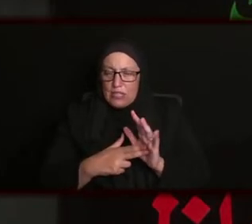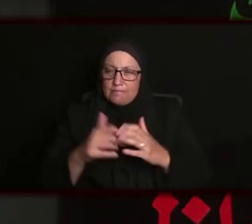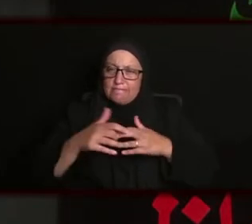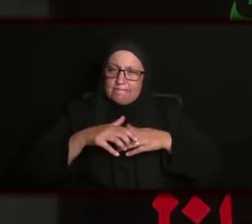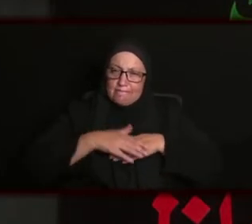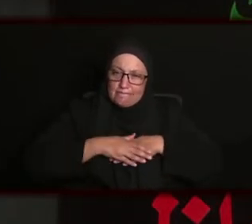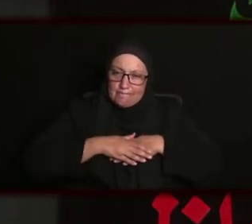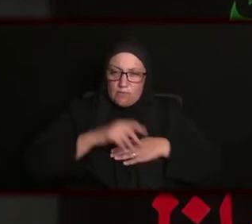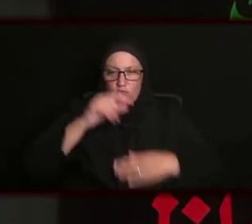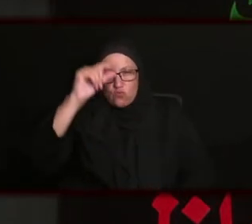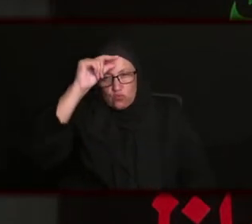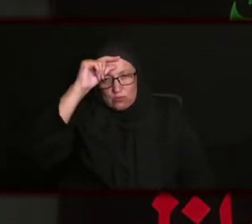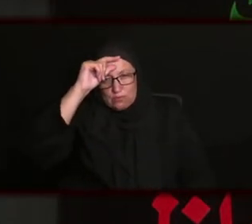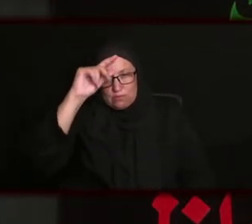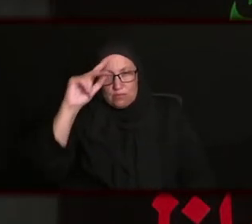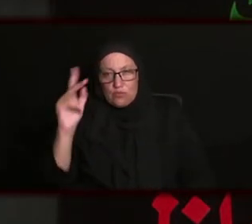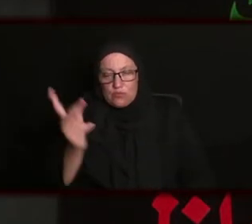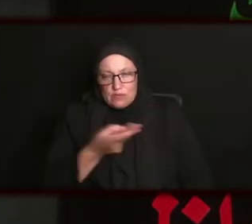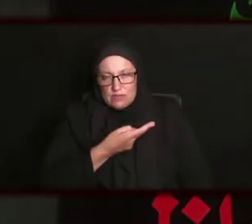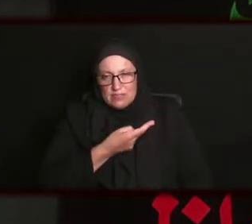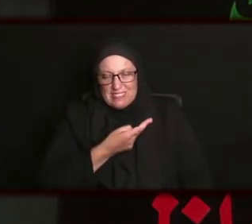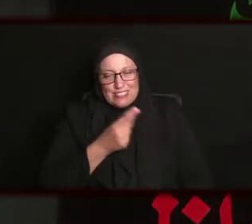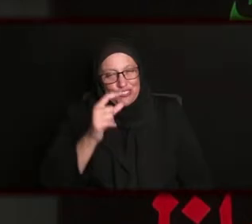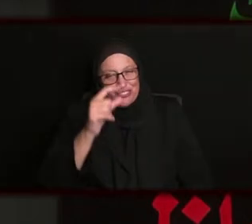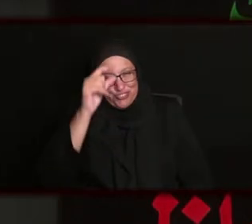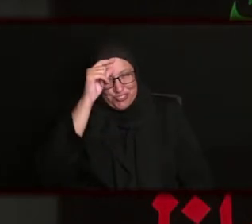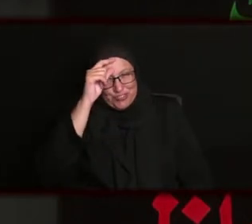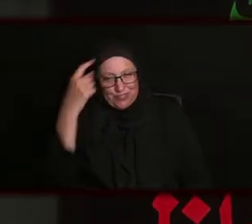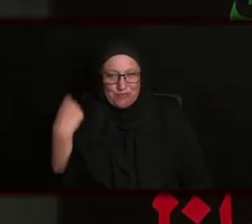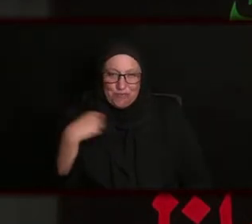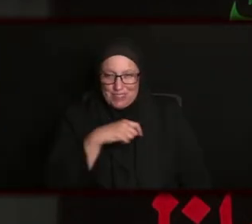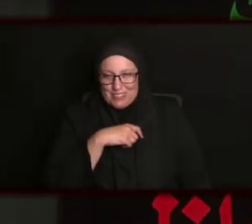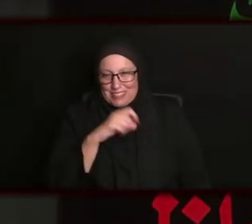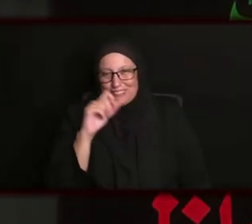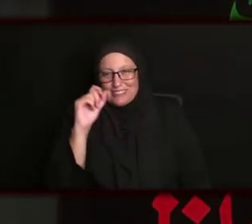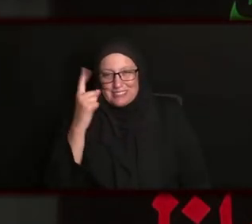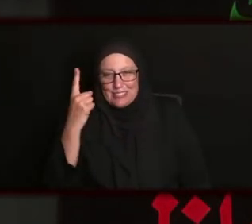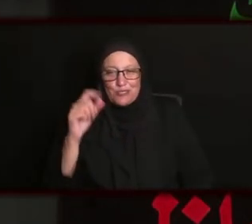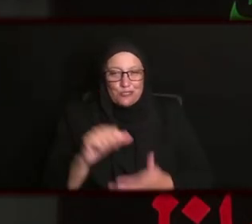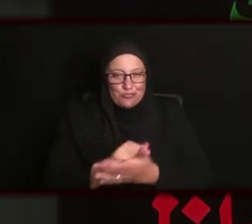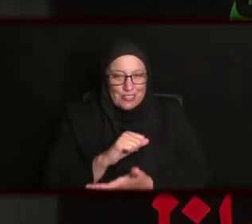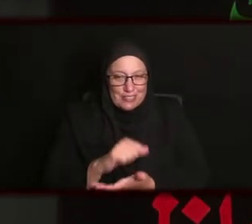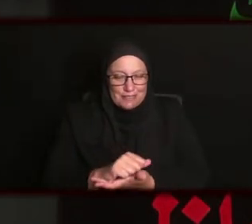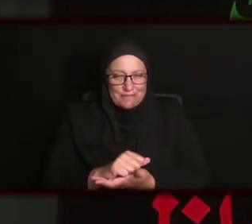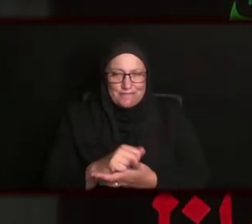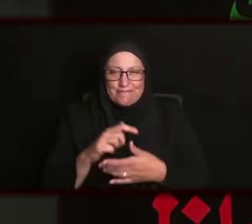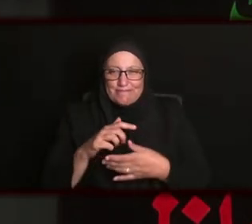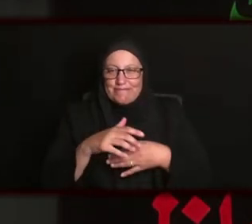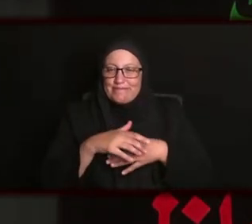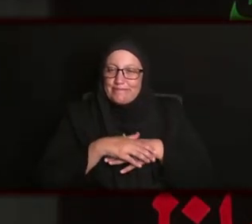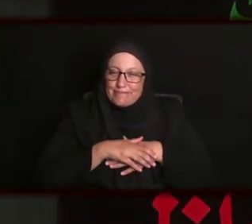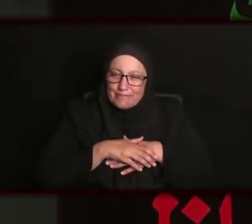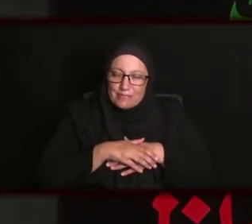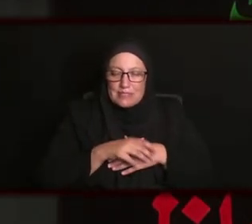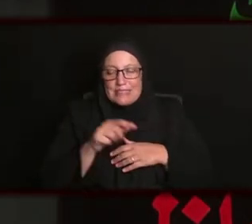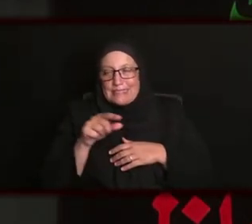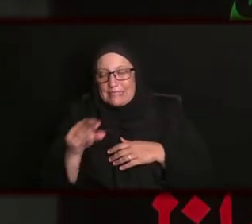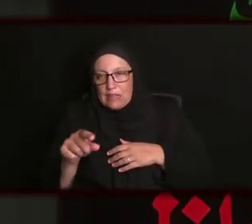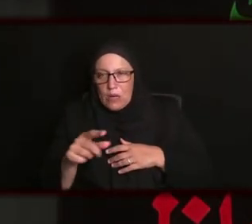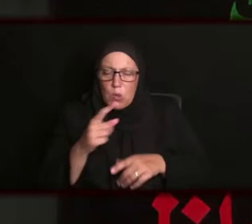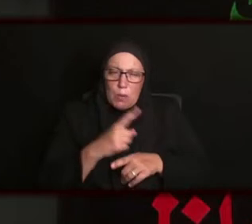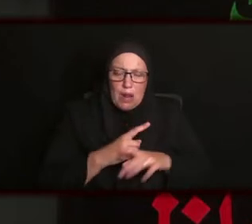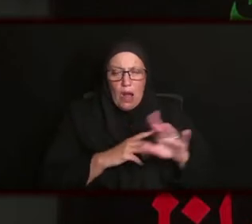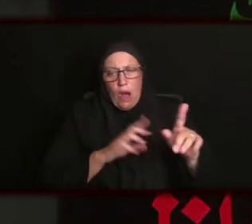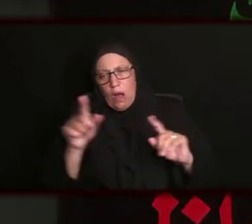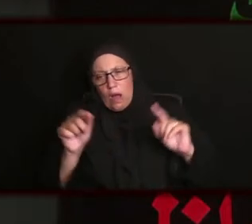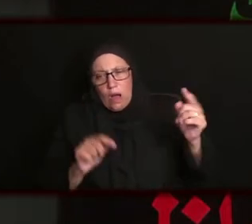Shia understand the hadith correctly, and our Sunni brothers and sisters have comments about it, and, oh, it doesn't mean